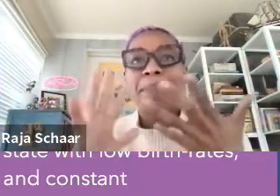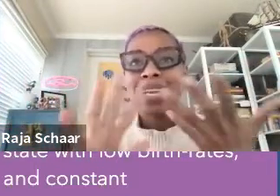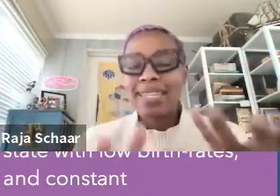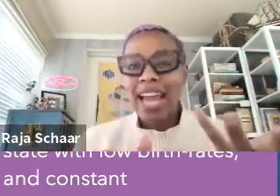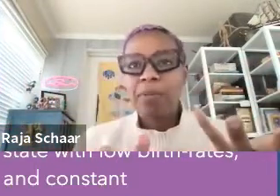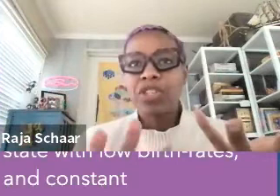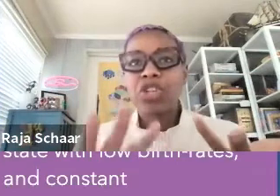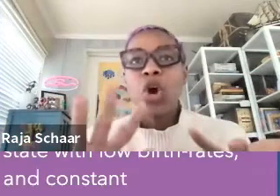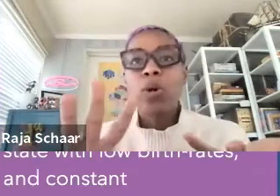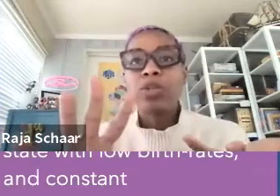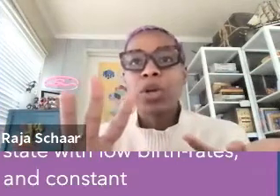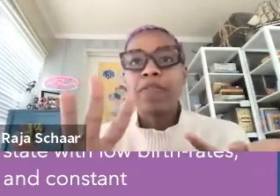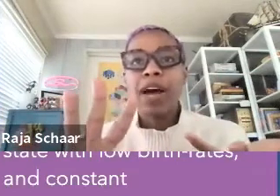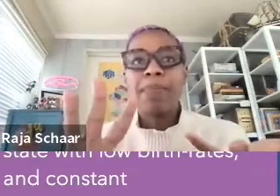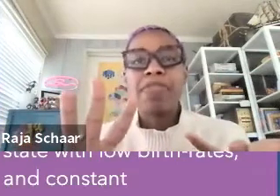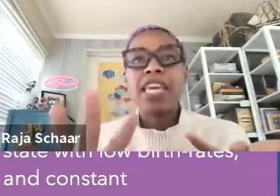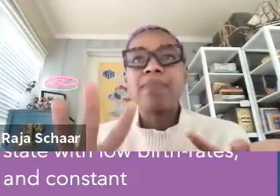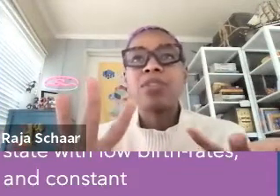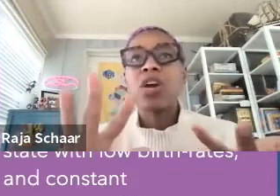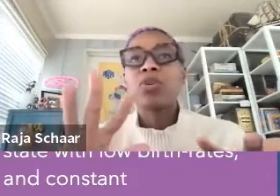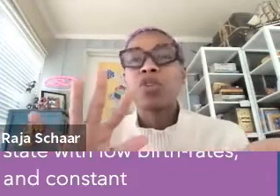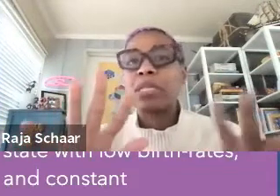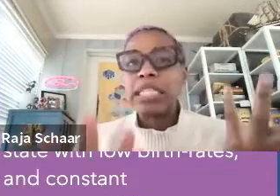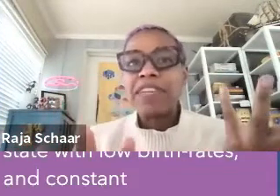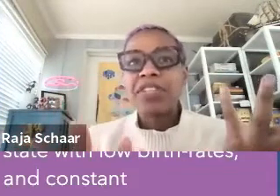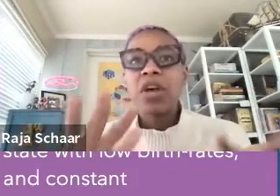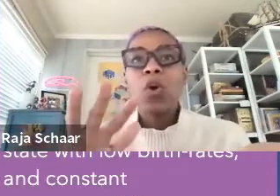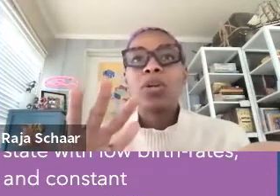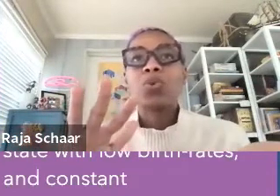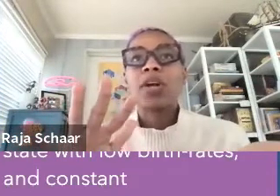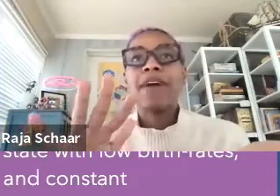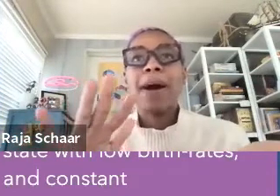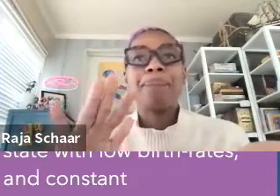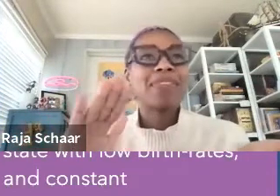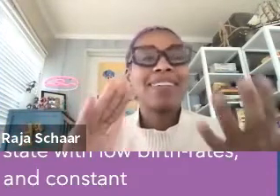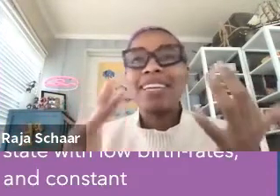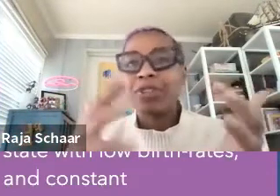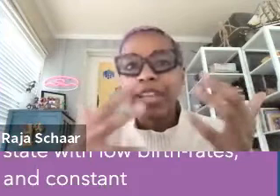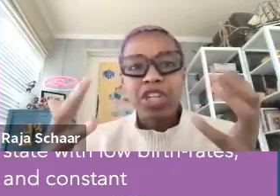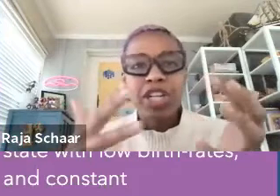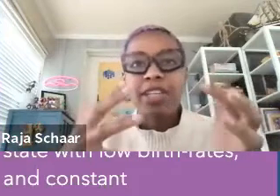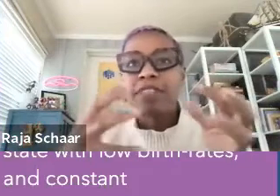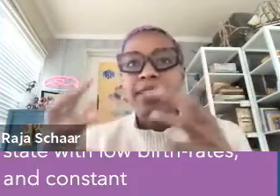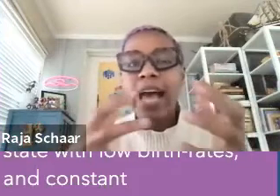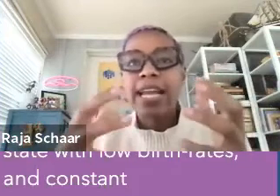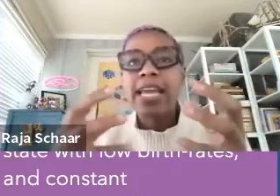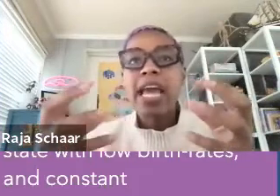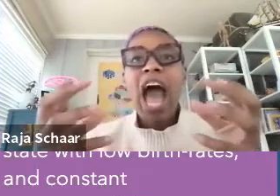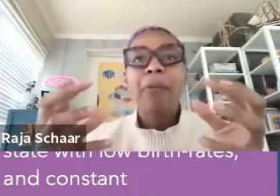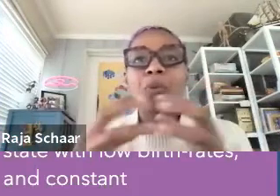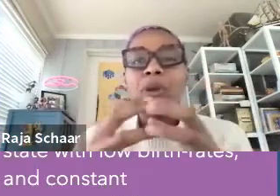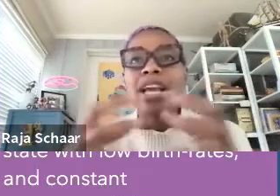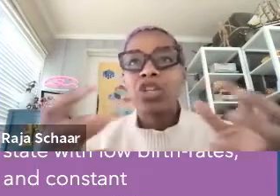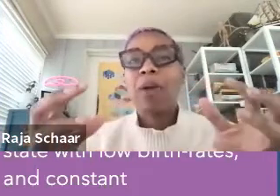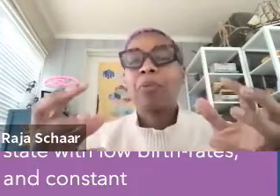would be established? What sort of themes, what sort of beliefs, what sort of intersections of society,